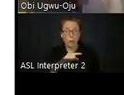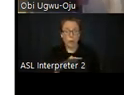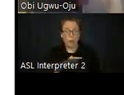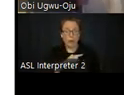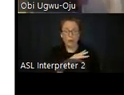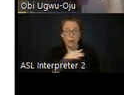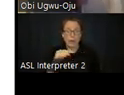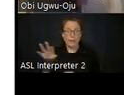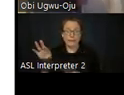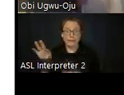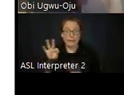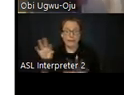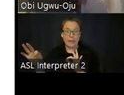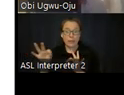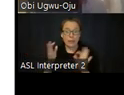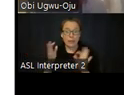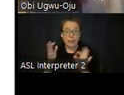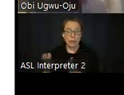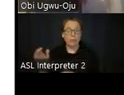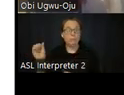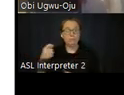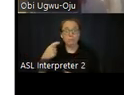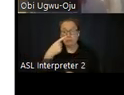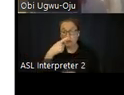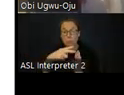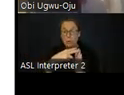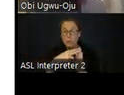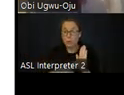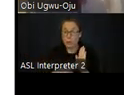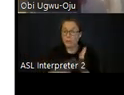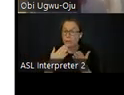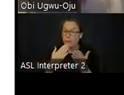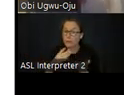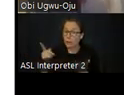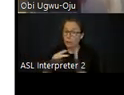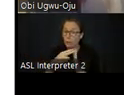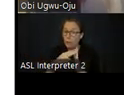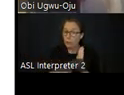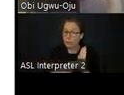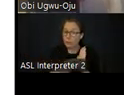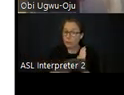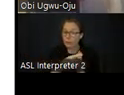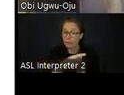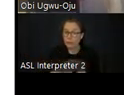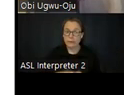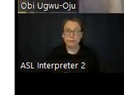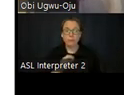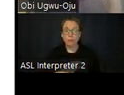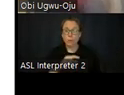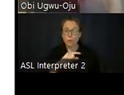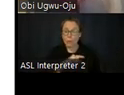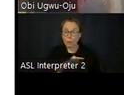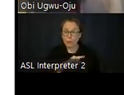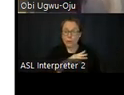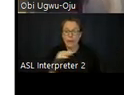forward to that? Yes, and I'm happy to read over. Thank you. This section. So qualifications and